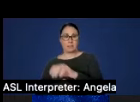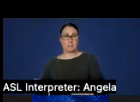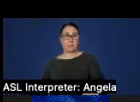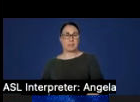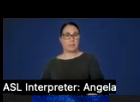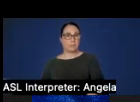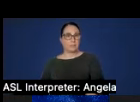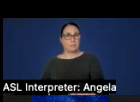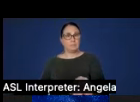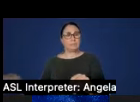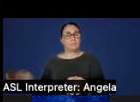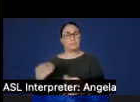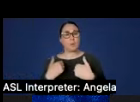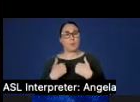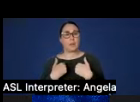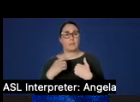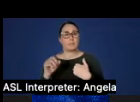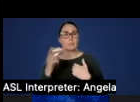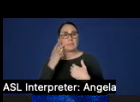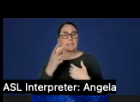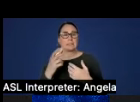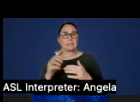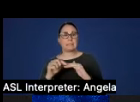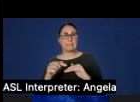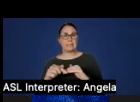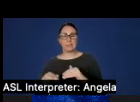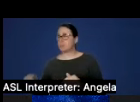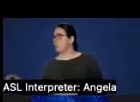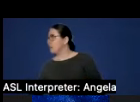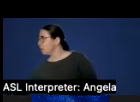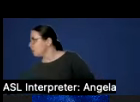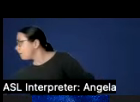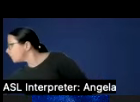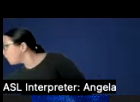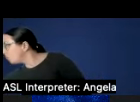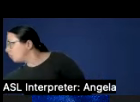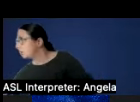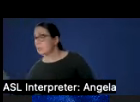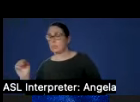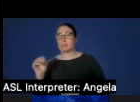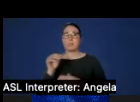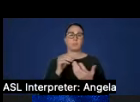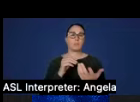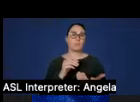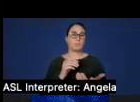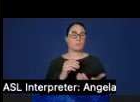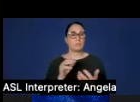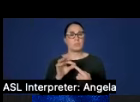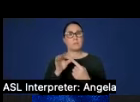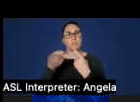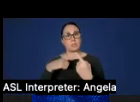They have a bed to sleep in. They get 3 meals. They have a place to stay. You know, they're not wandering the streets, and especially when it's cold